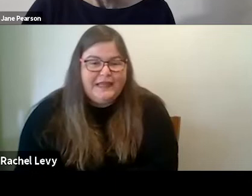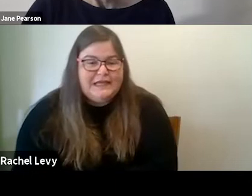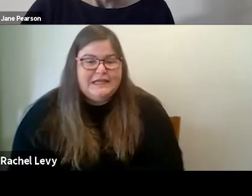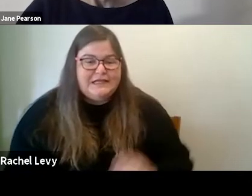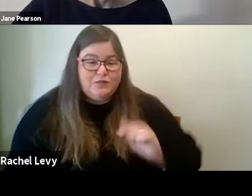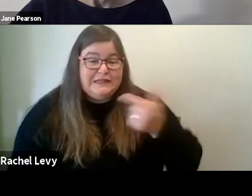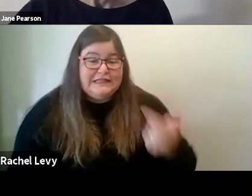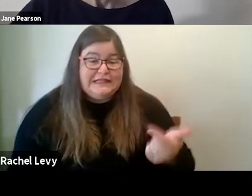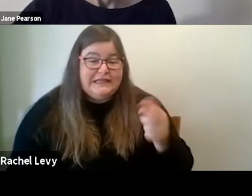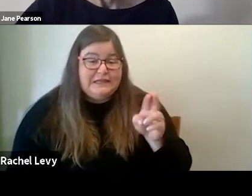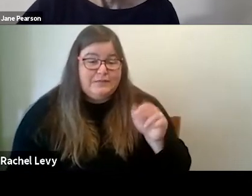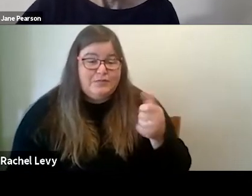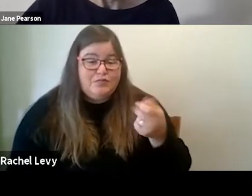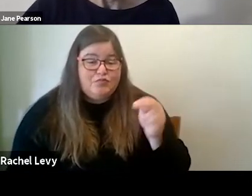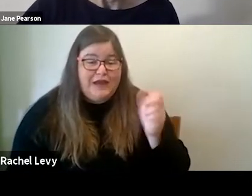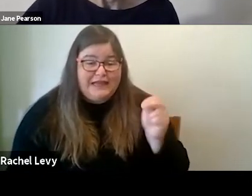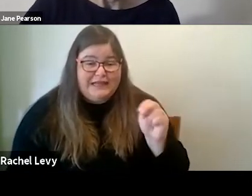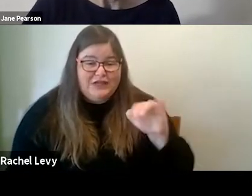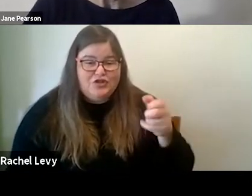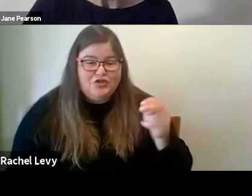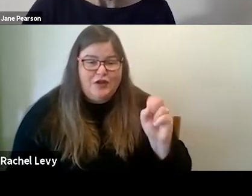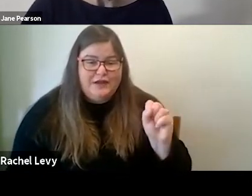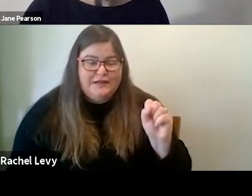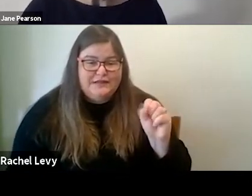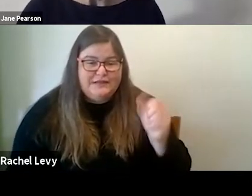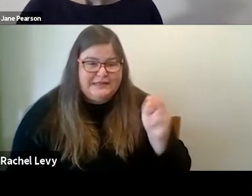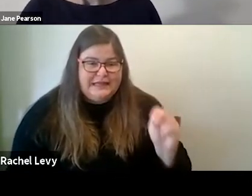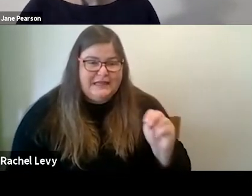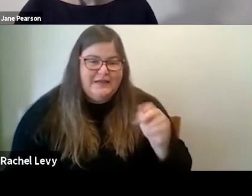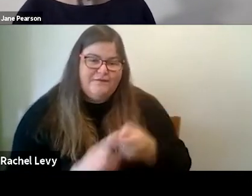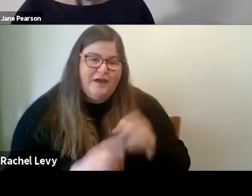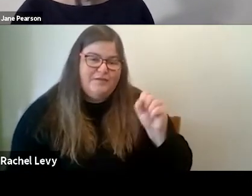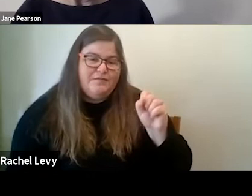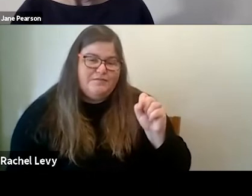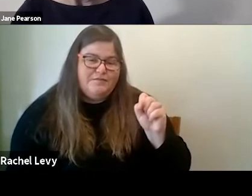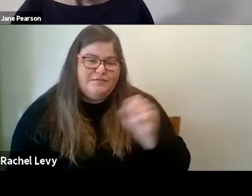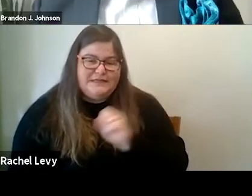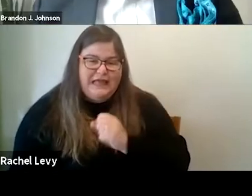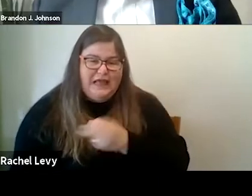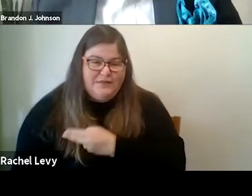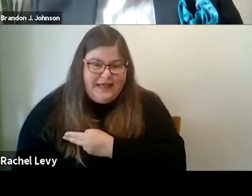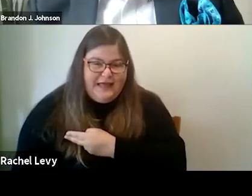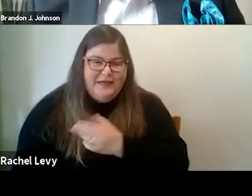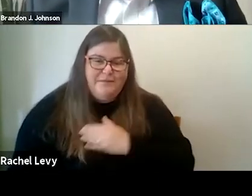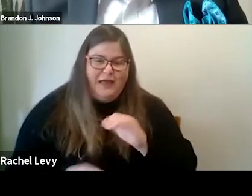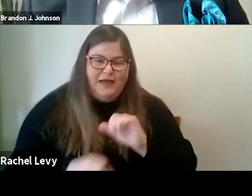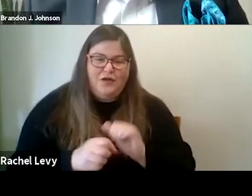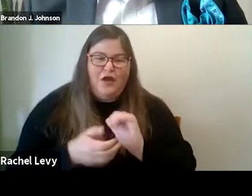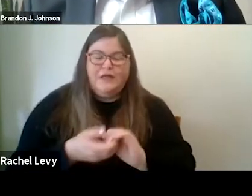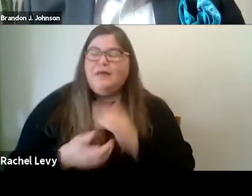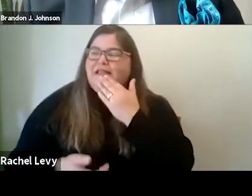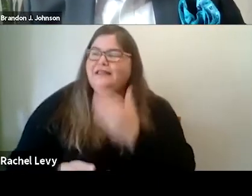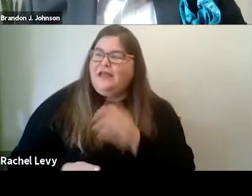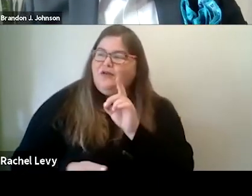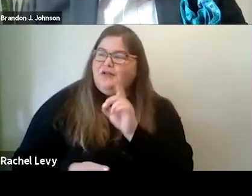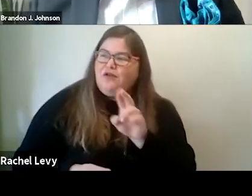Brandon Johnson from SAMHSA, my colleague, roll ahead. Thank you so much, Dr. Pearson.